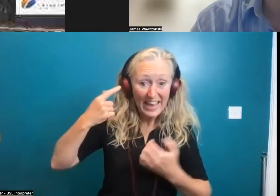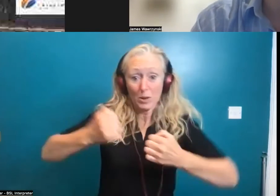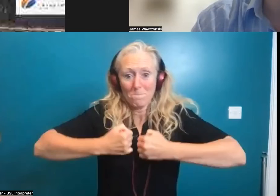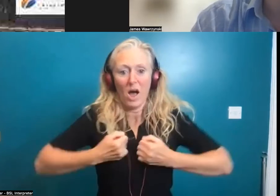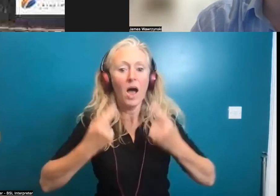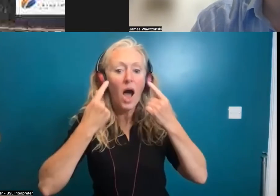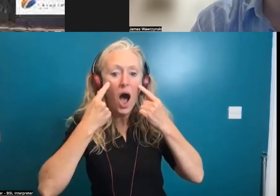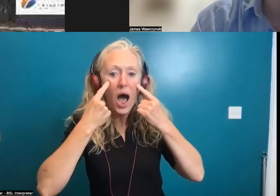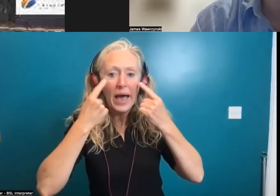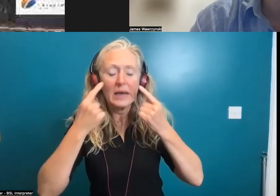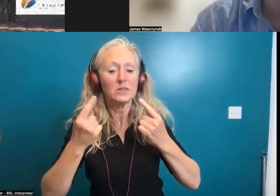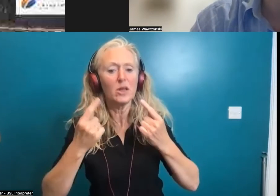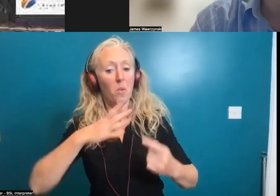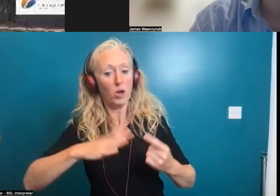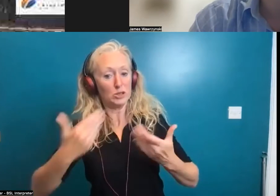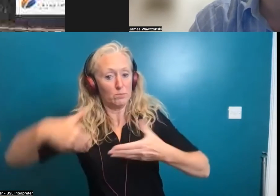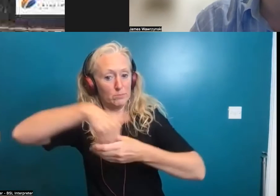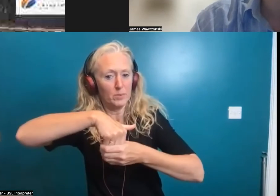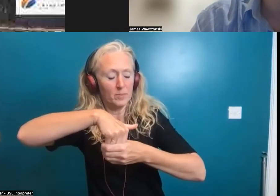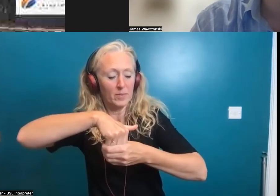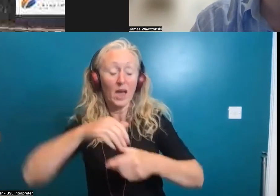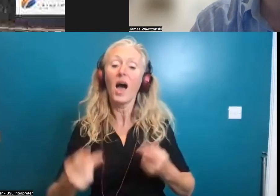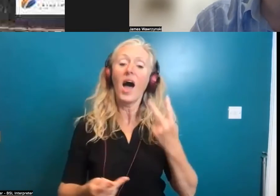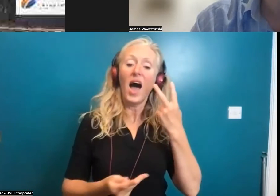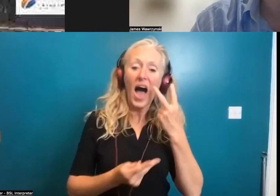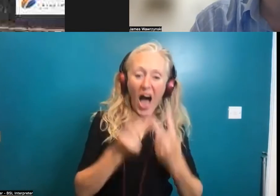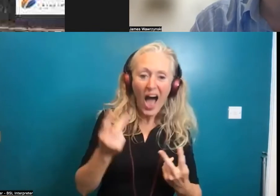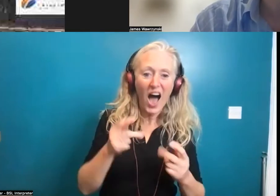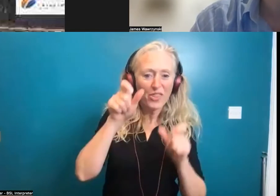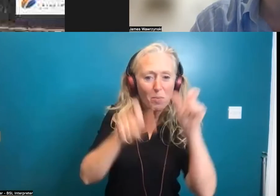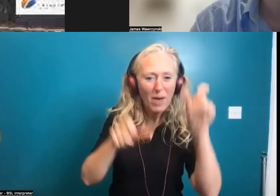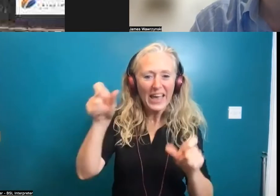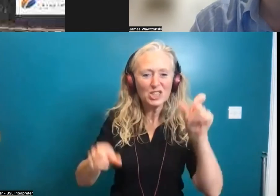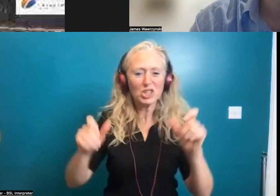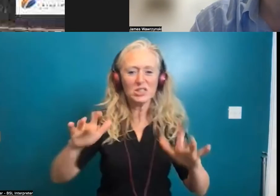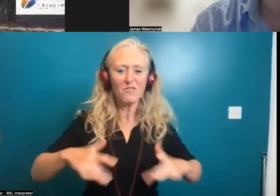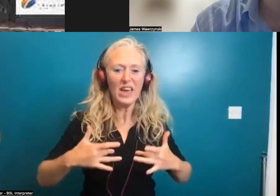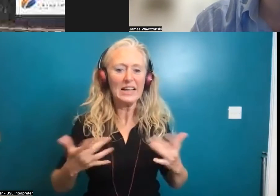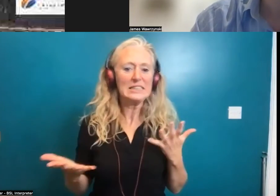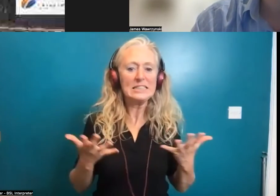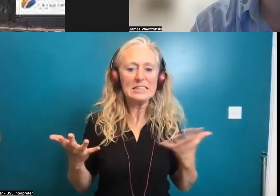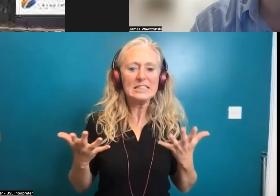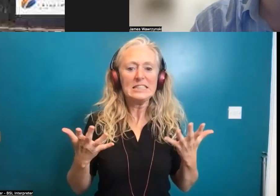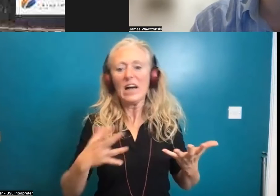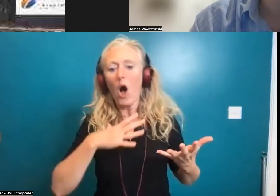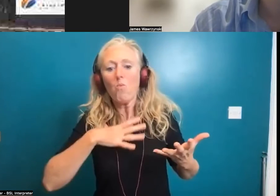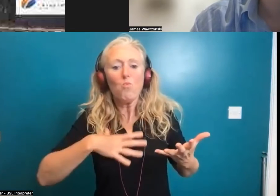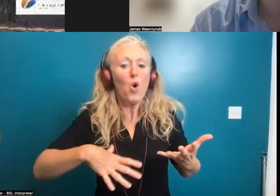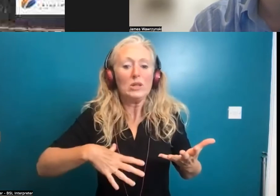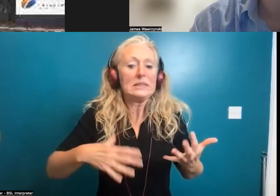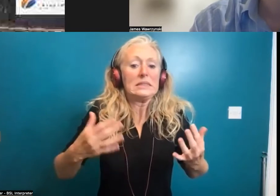to just have what's necessary to give them the best outcome possible, but will not be interested